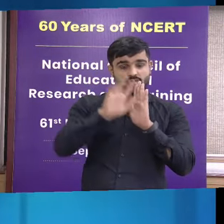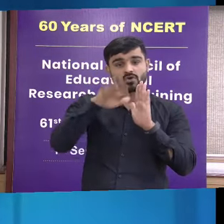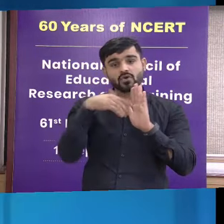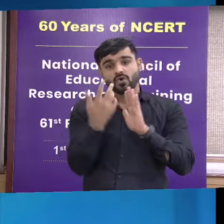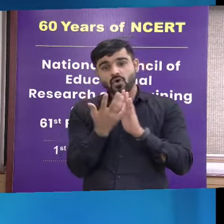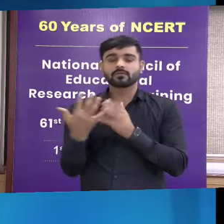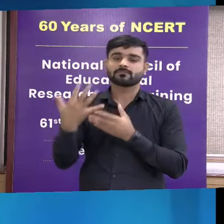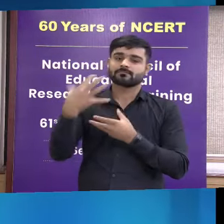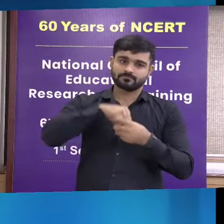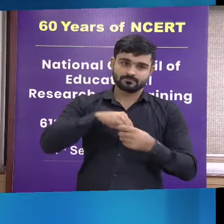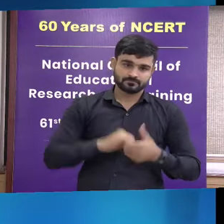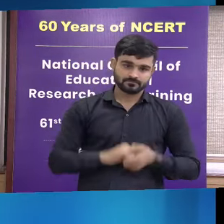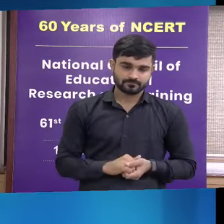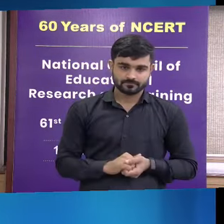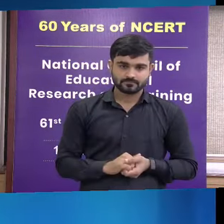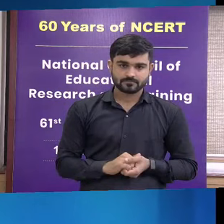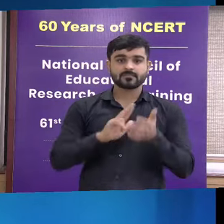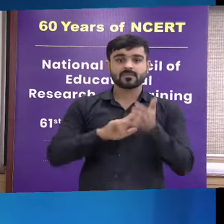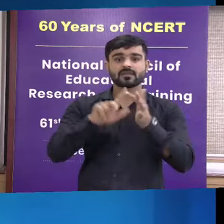country